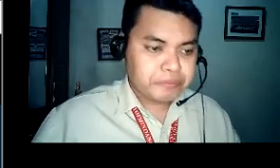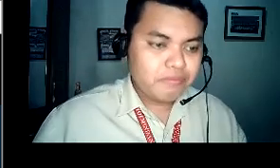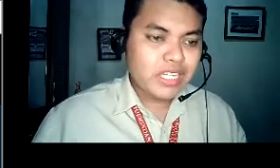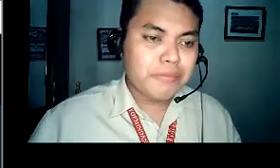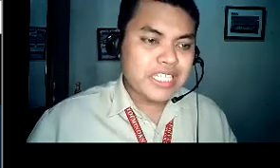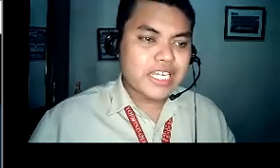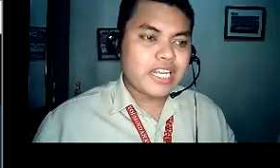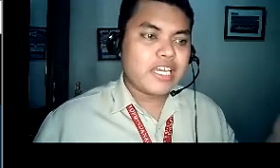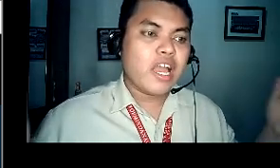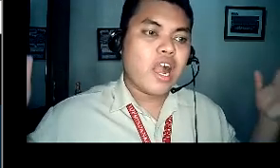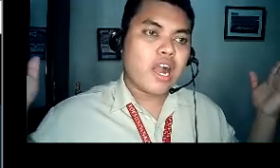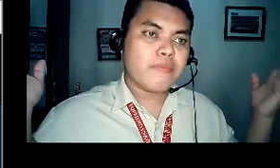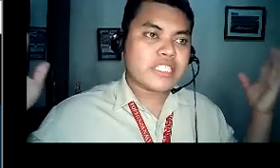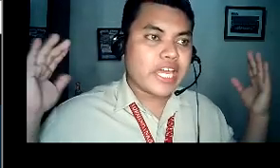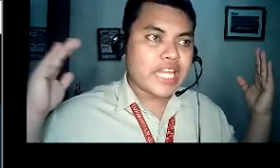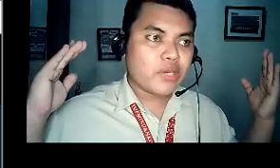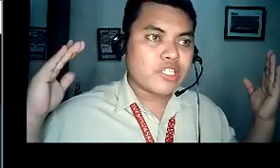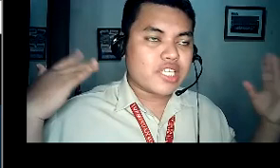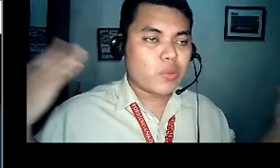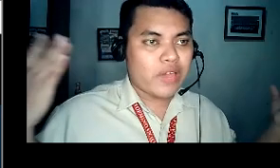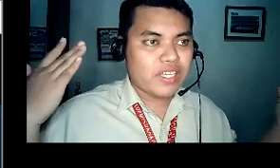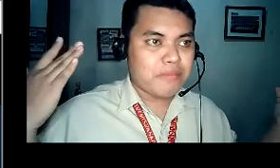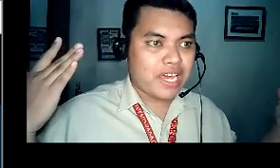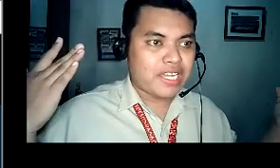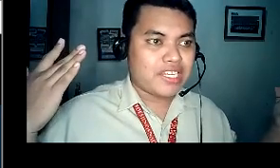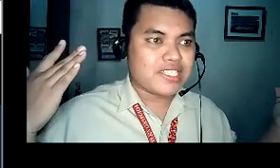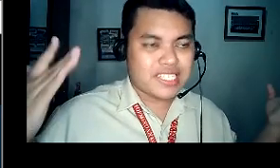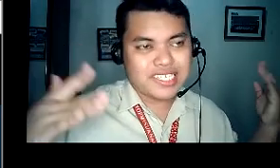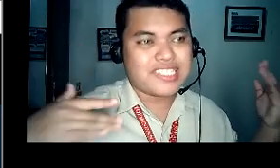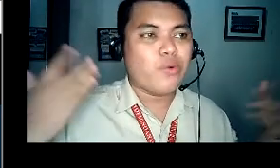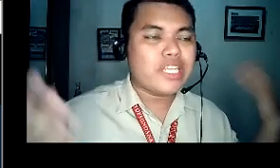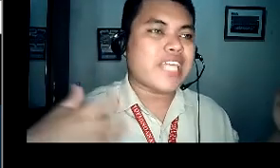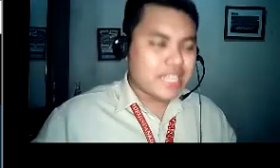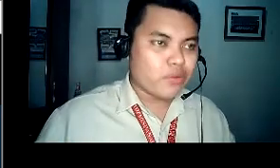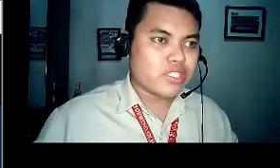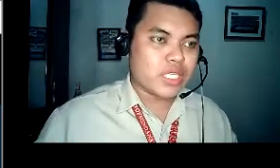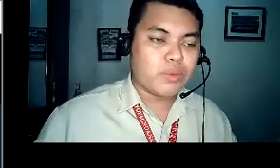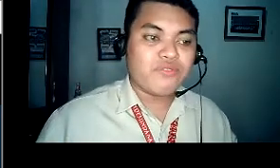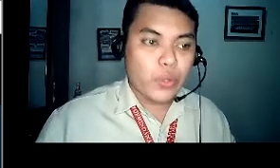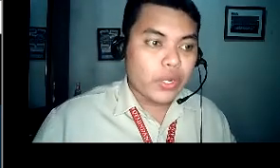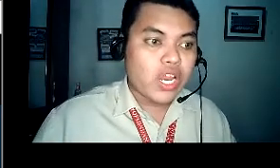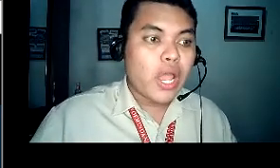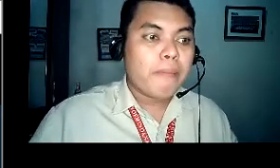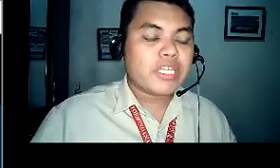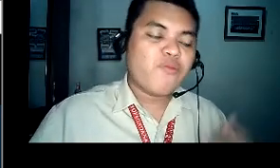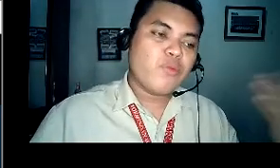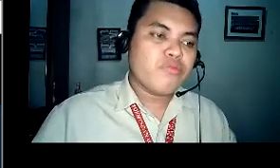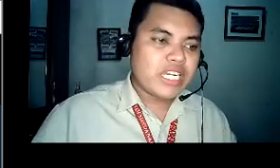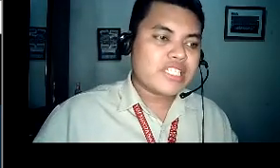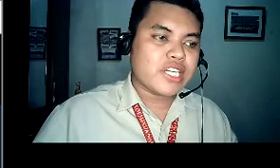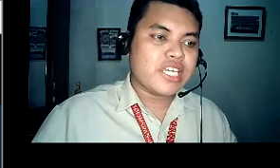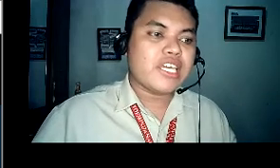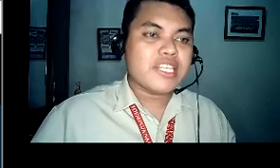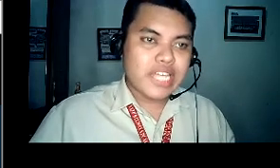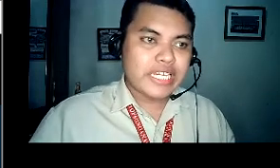So basically, the sign language that we have in mind, is the only sign language that we've known. But if we will